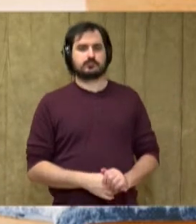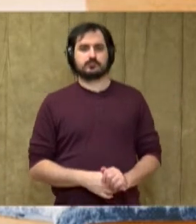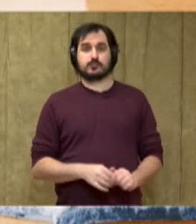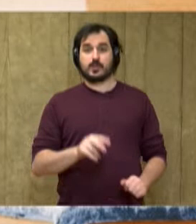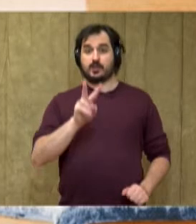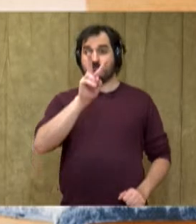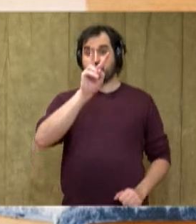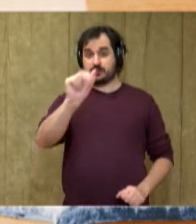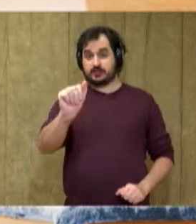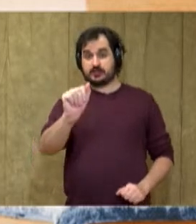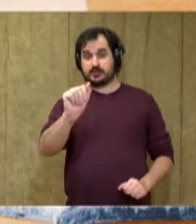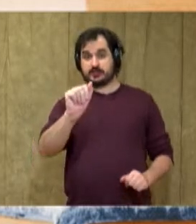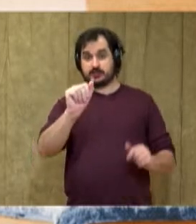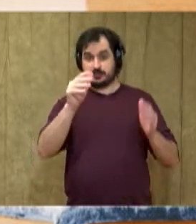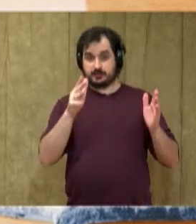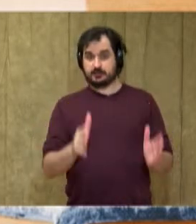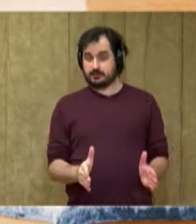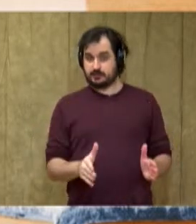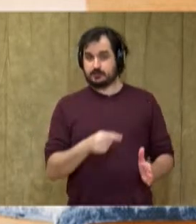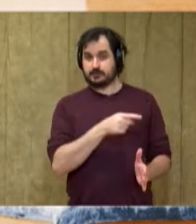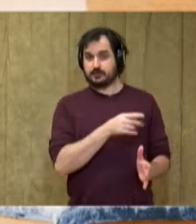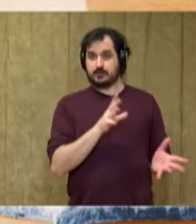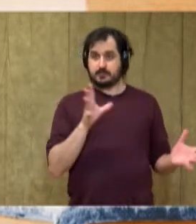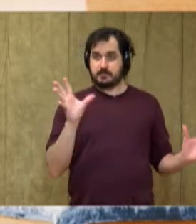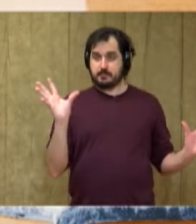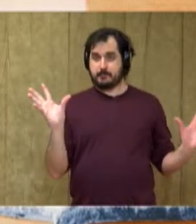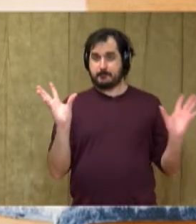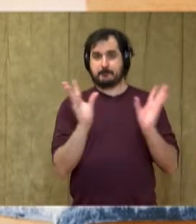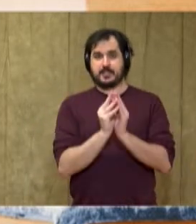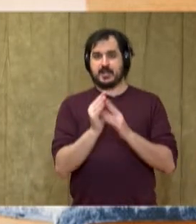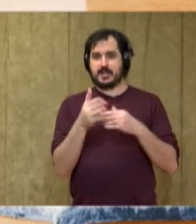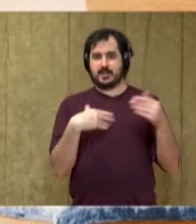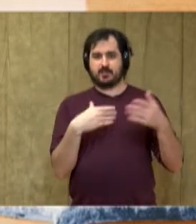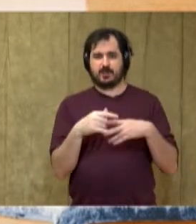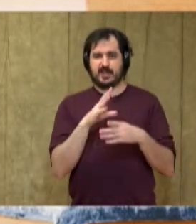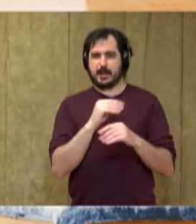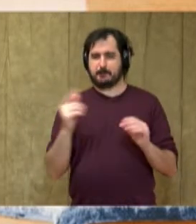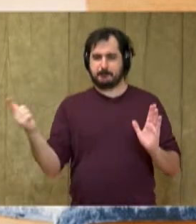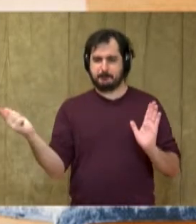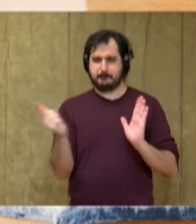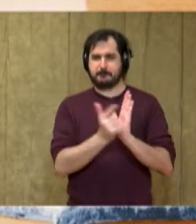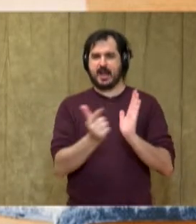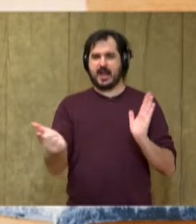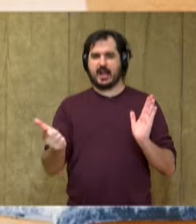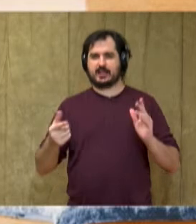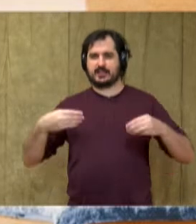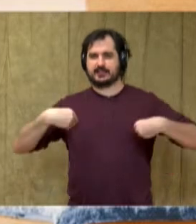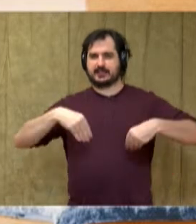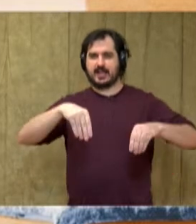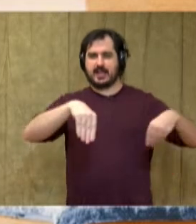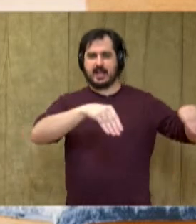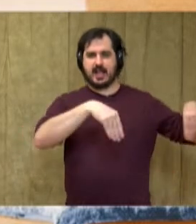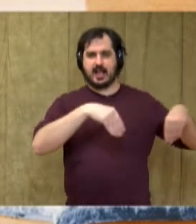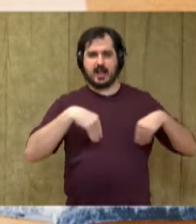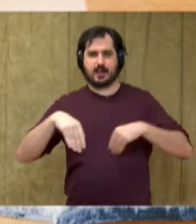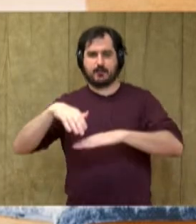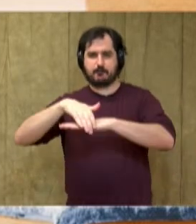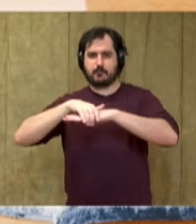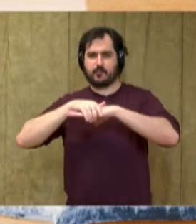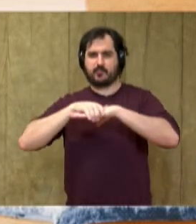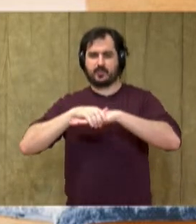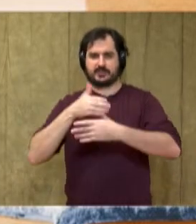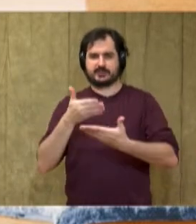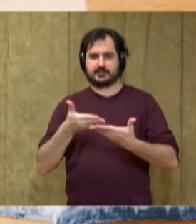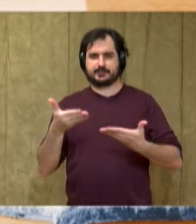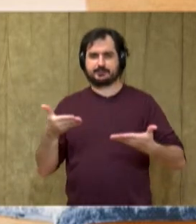met anyway and banned the sale of all items taxed by Great Britain. Colonists